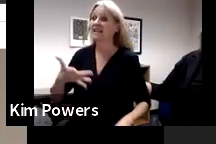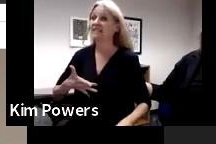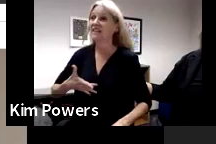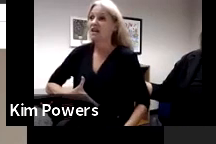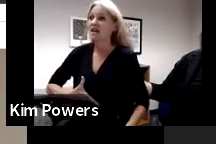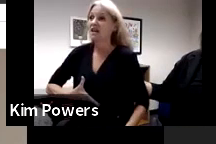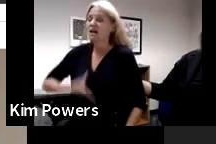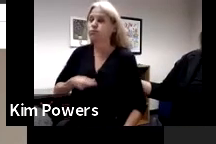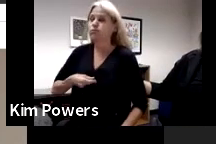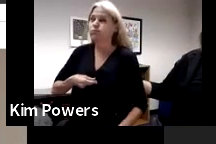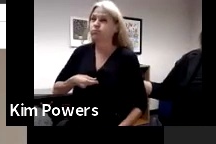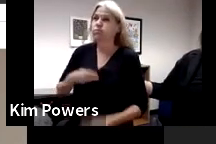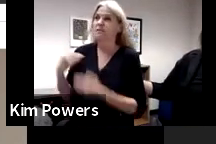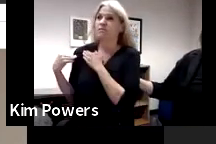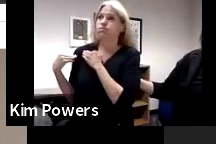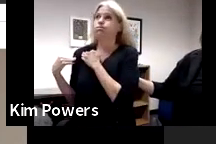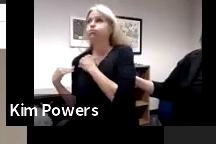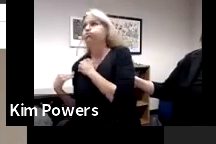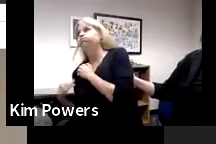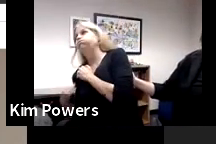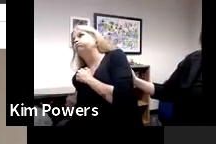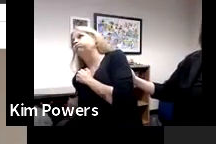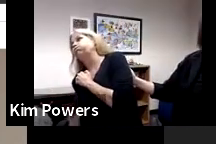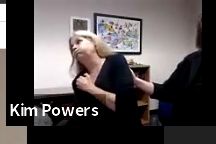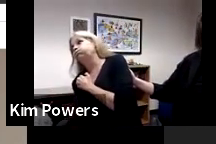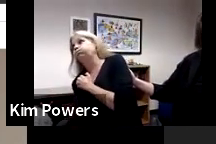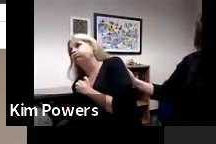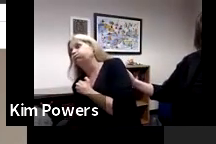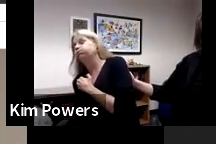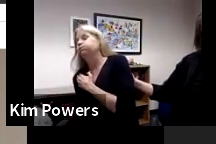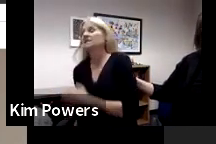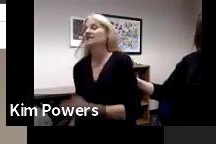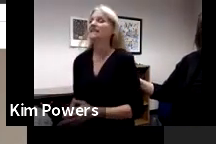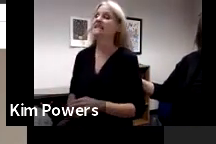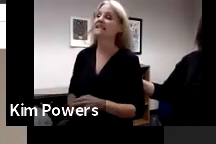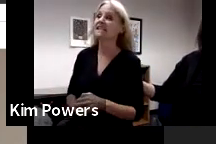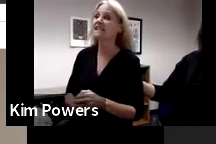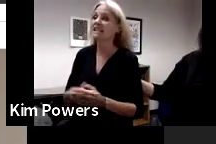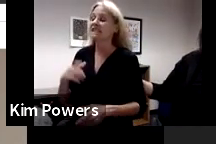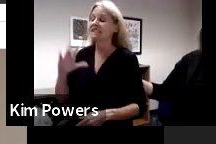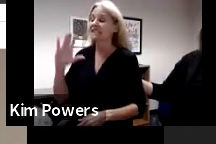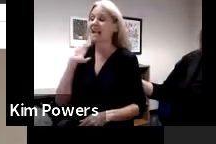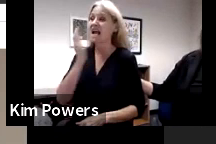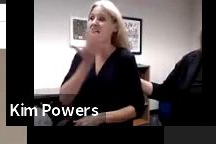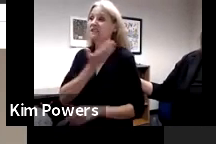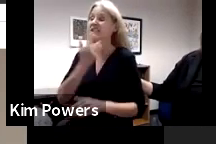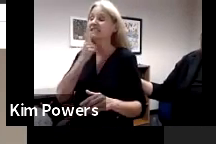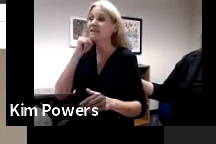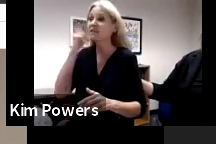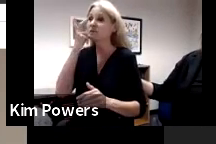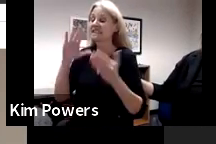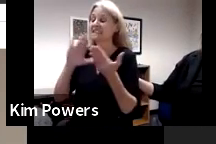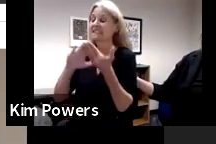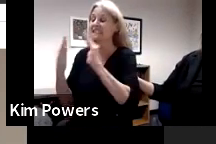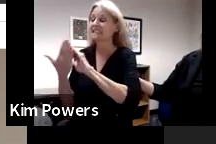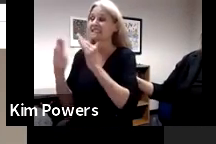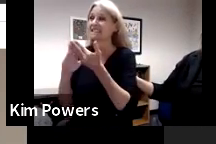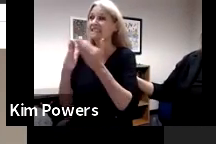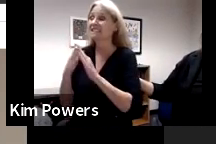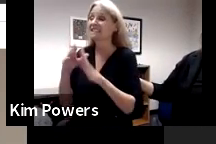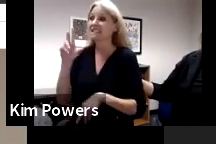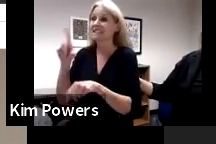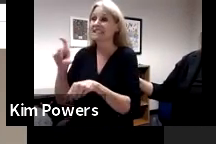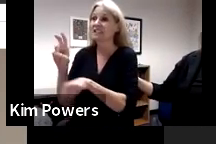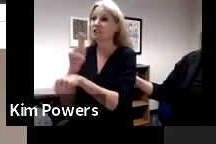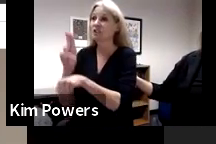friends to fully access these essential life activities. And so this unfortunately feels like a heavy weight